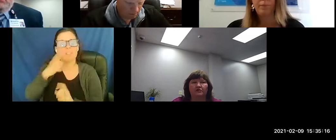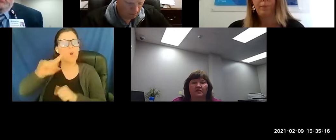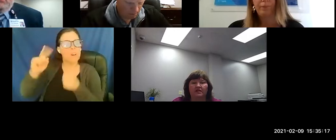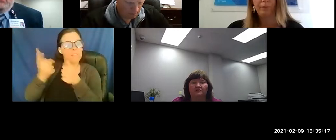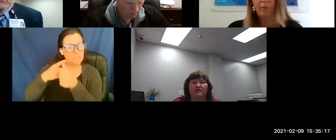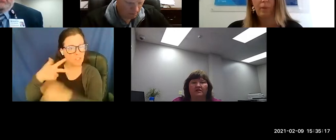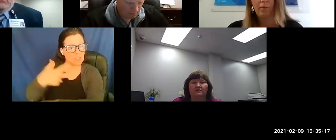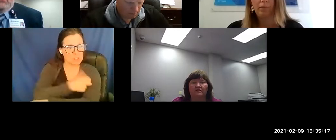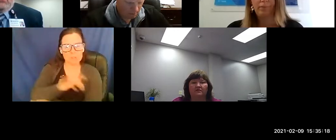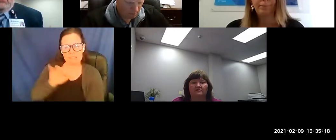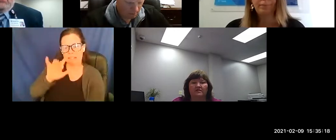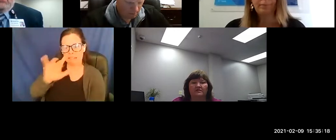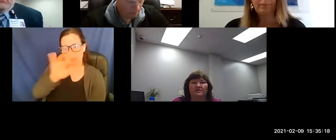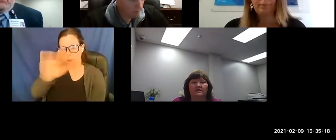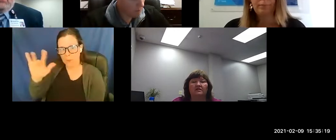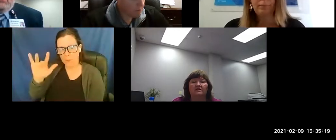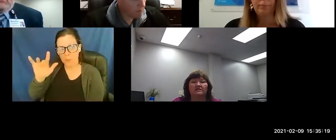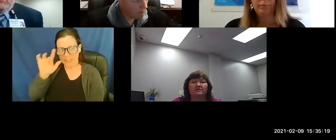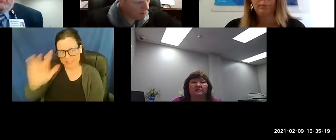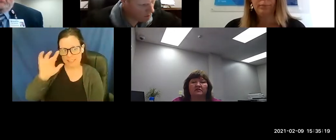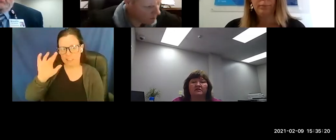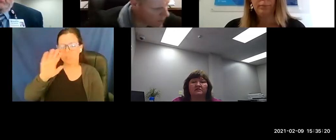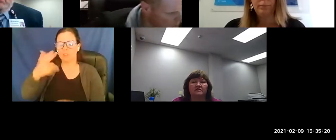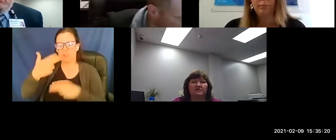put your name and email address and click